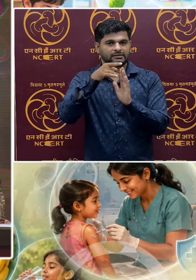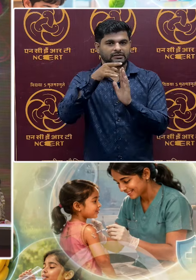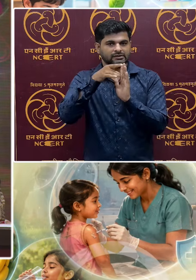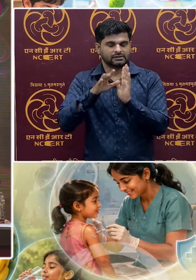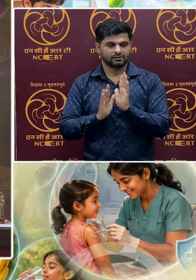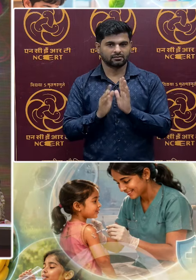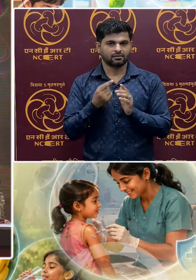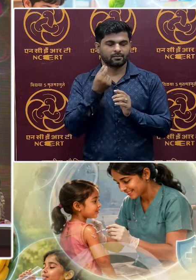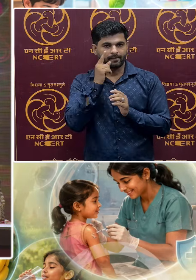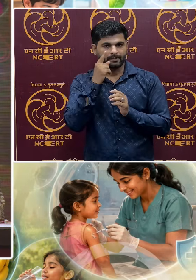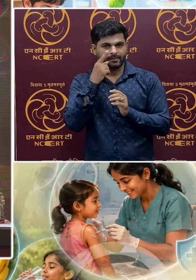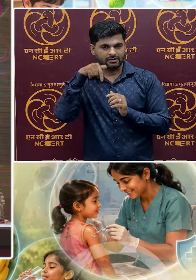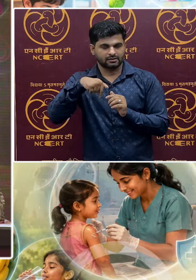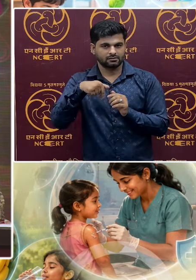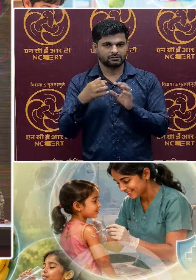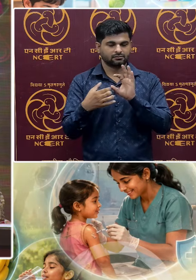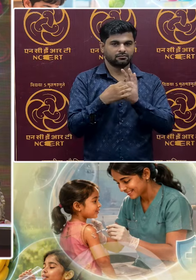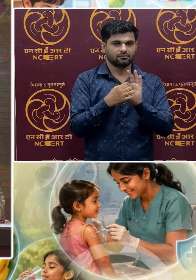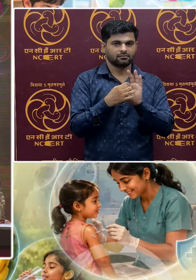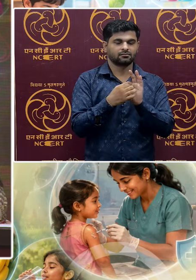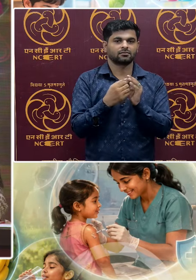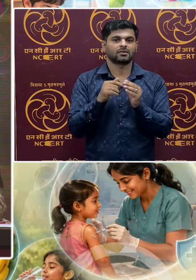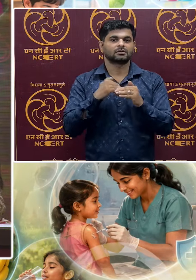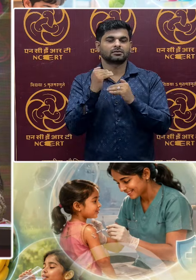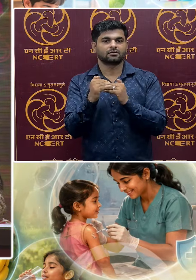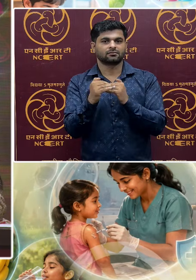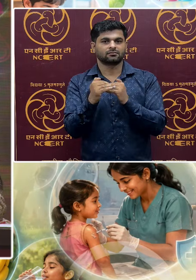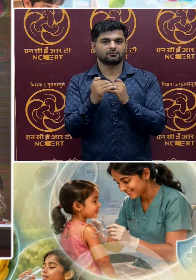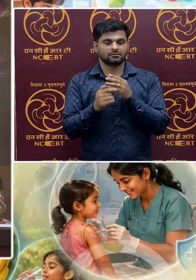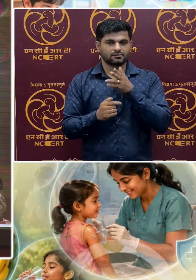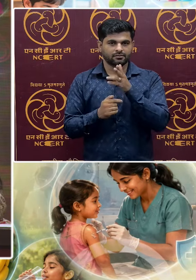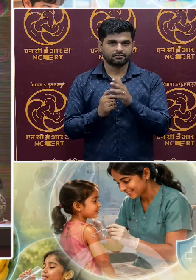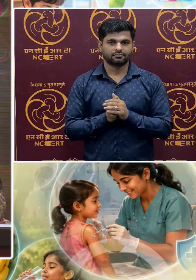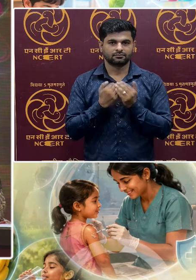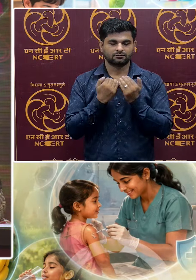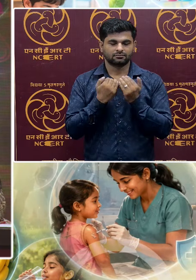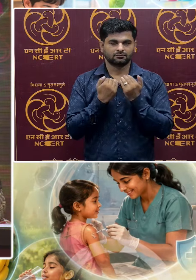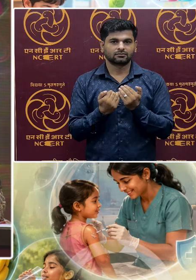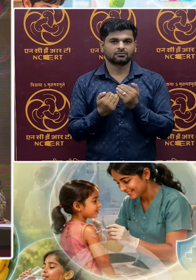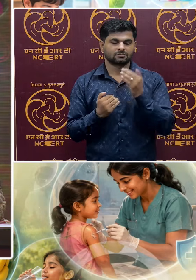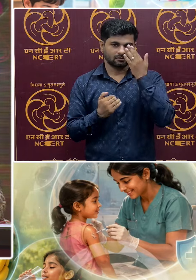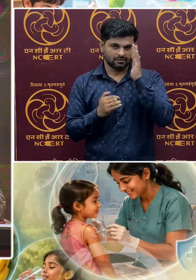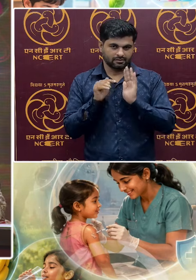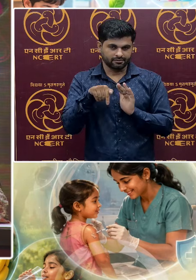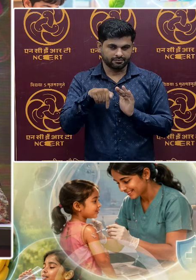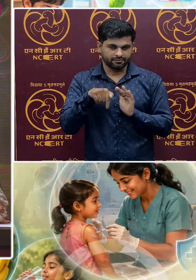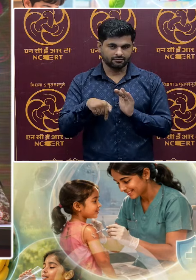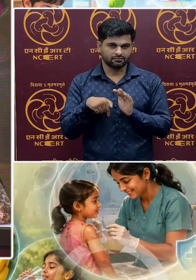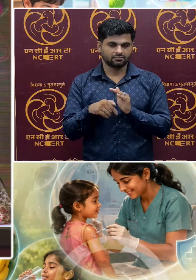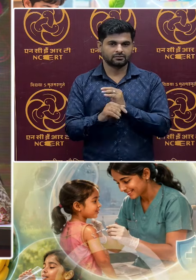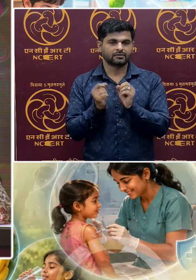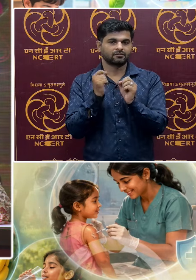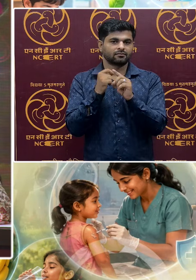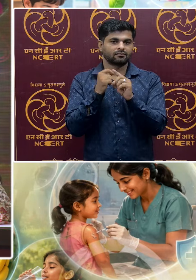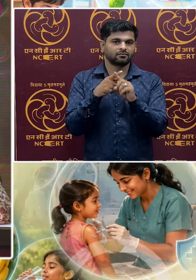So, uske regarding, there are certain statements which I'll ask you. So, let me know whether they are, it's a